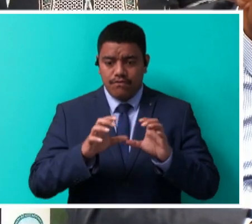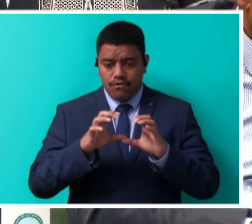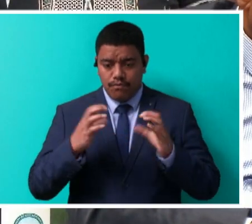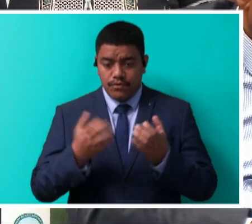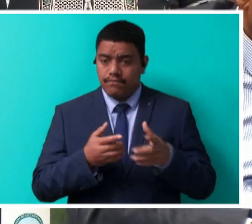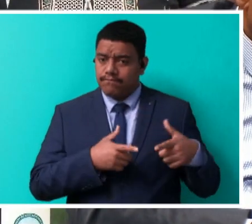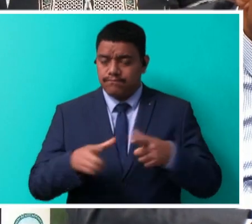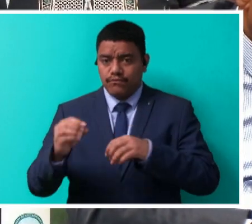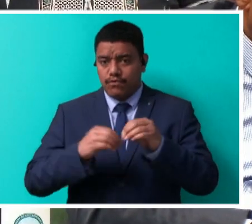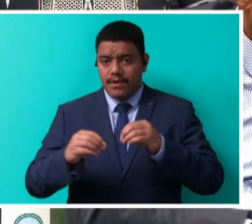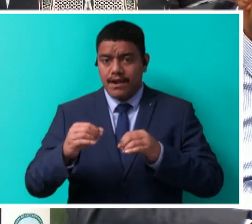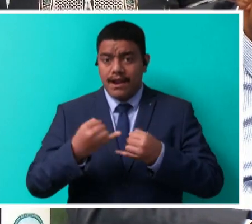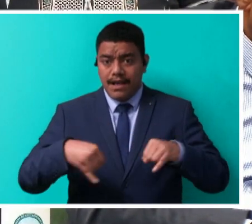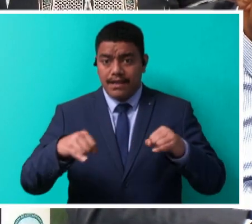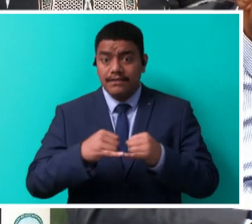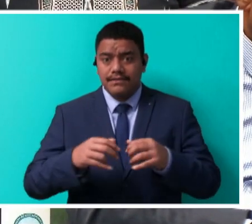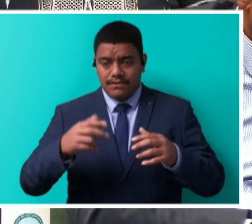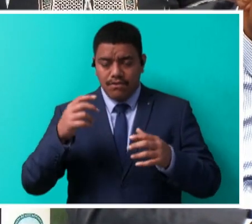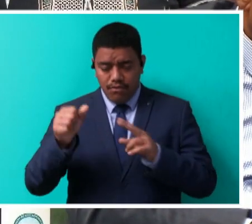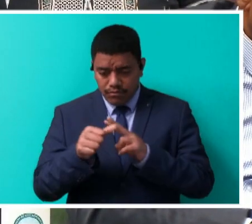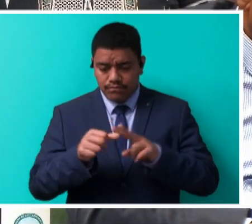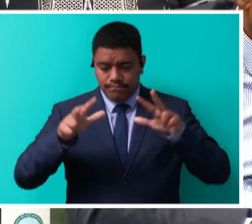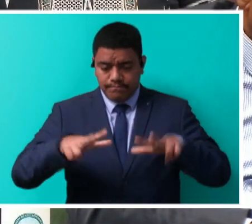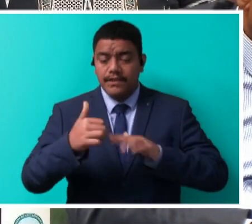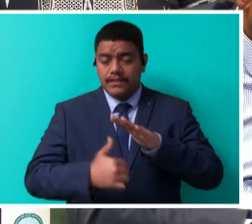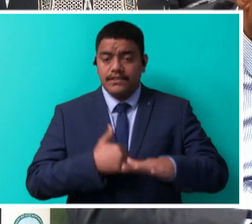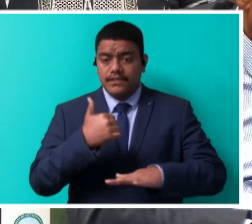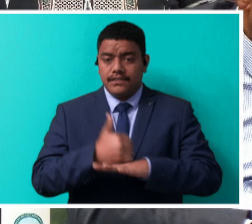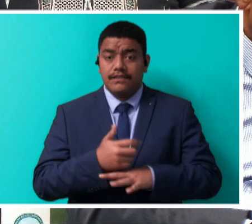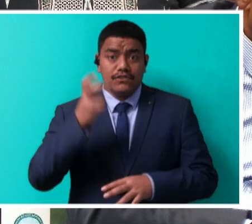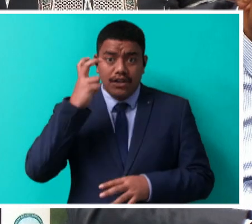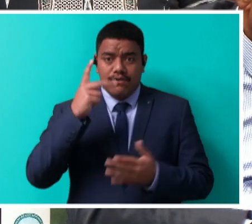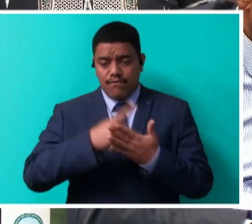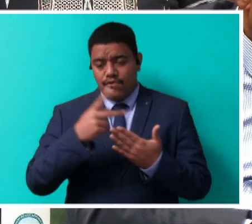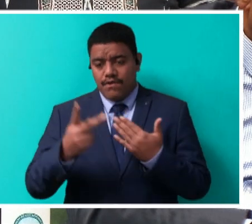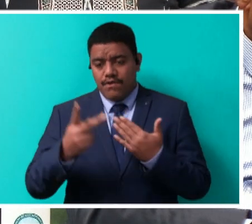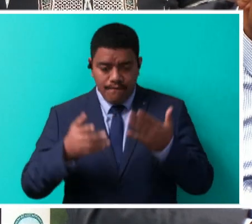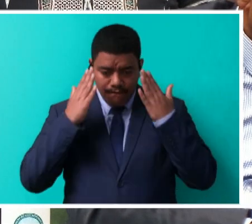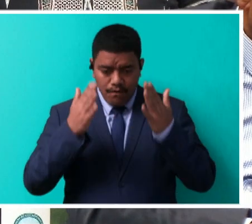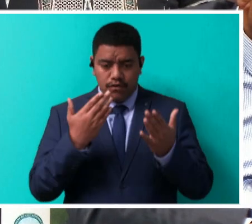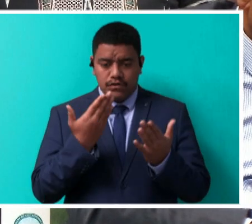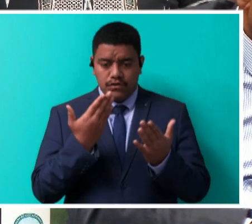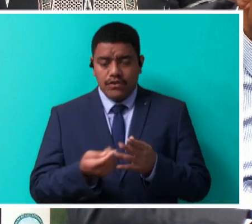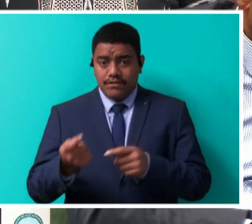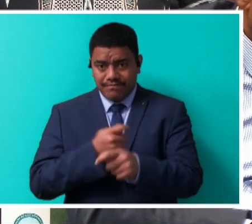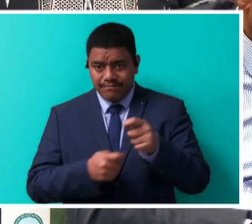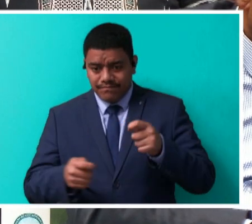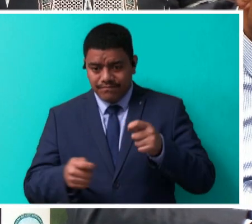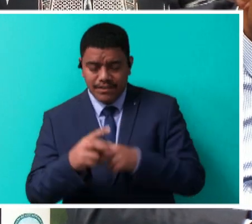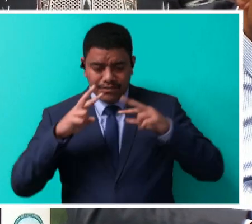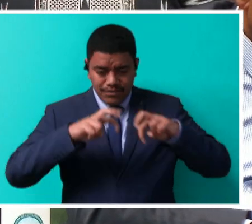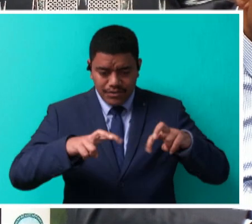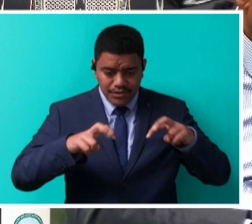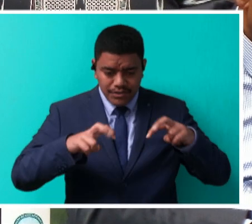Law Commission to sign an MOU, establishing a formal twinning program focused on technical exchange, research